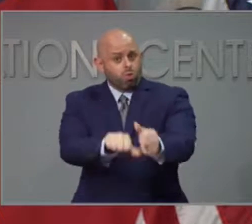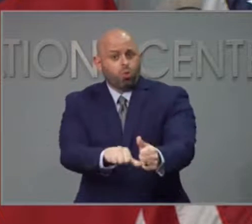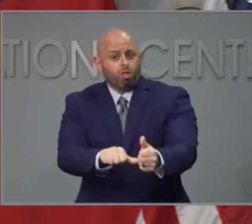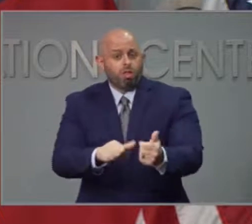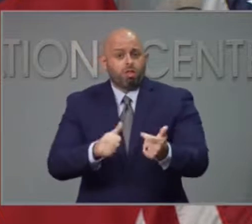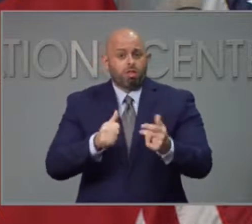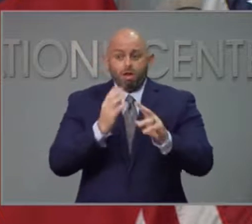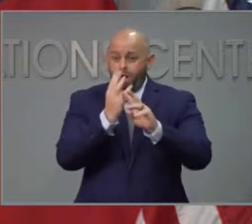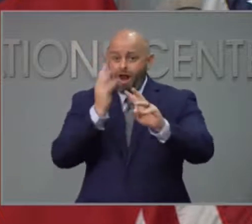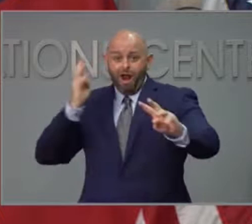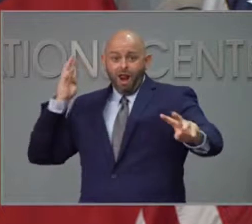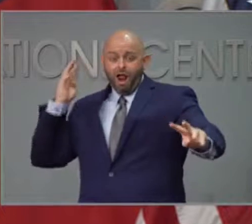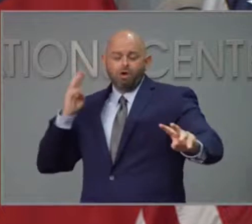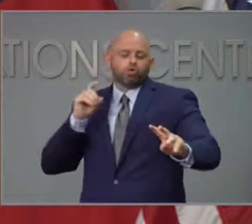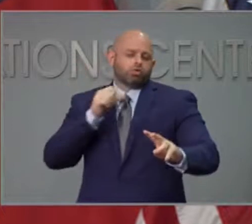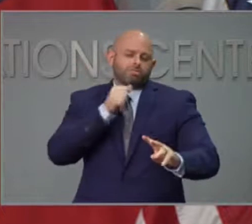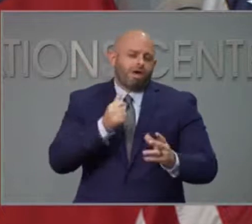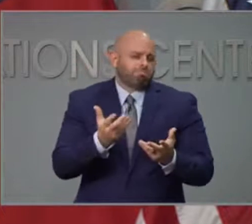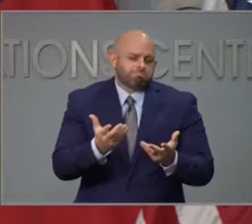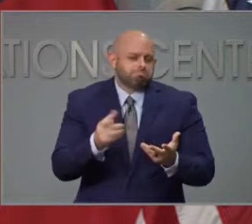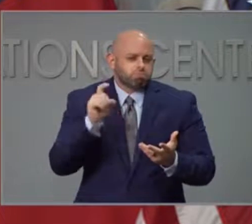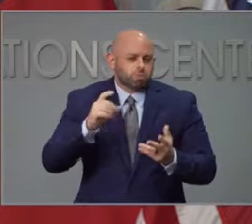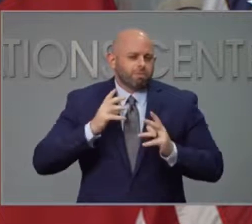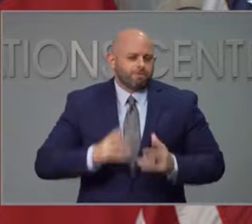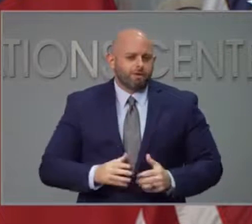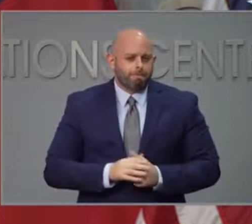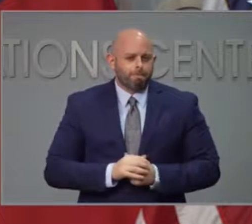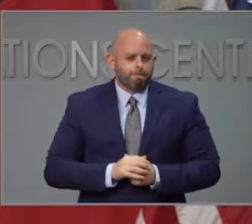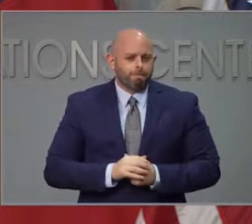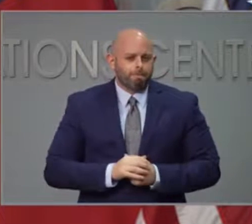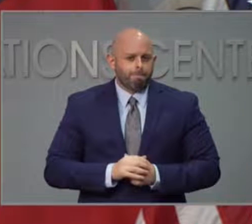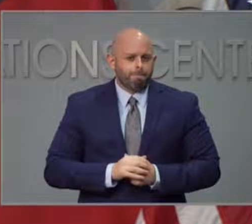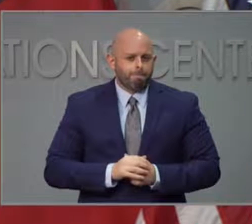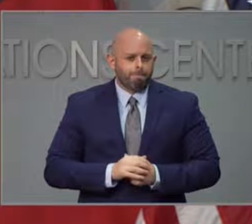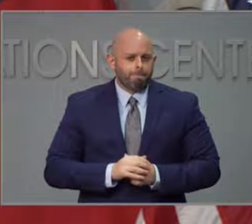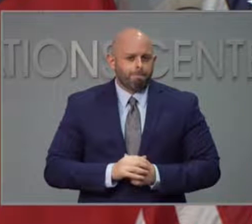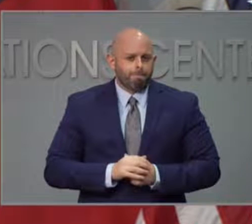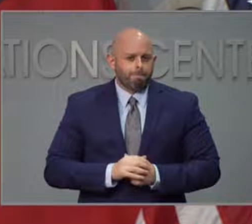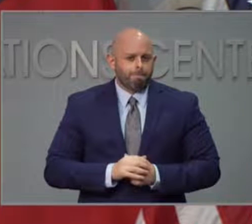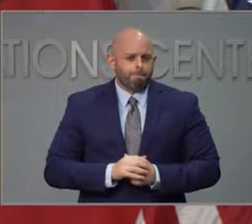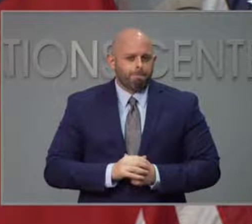have particularly long lines or long waits.